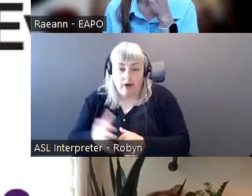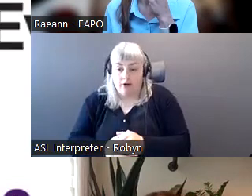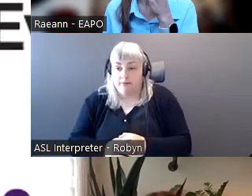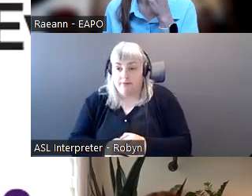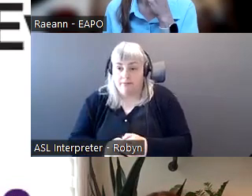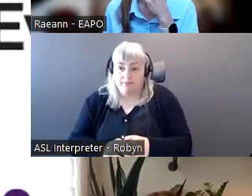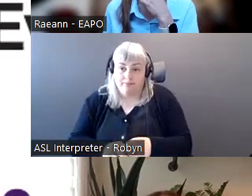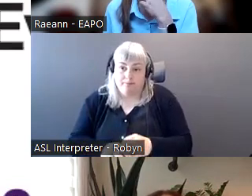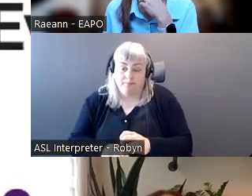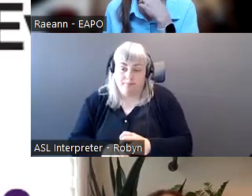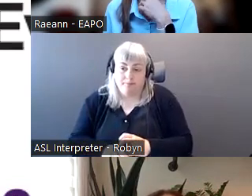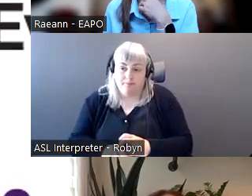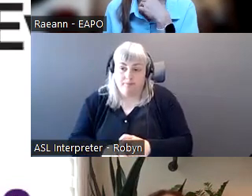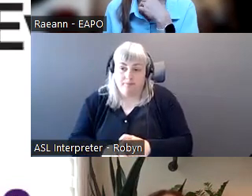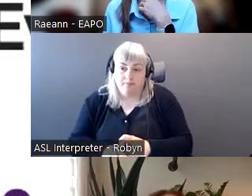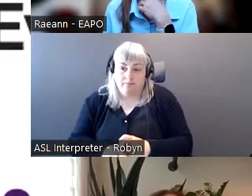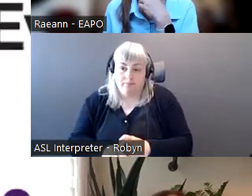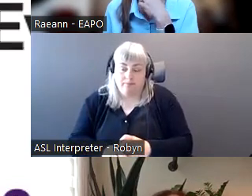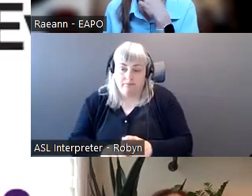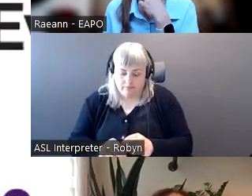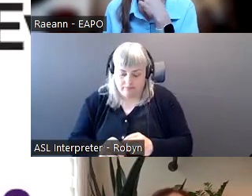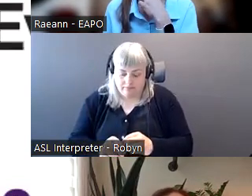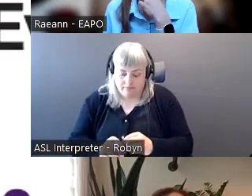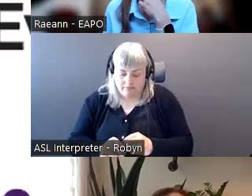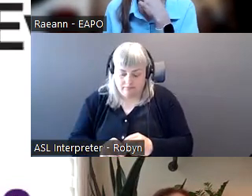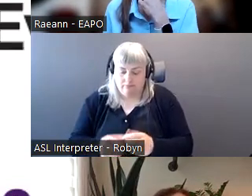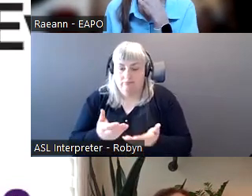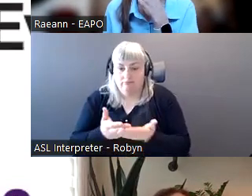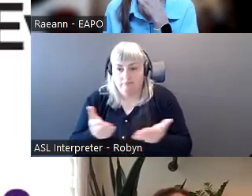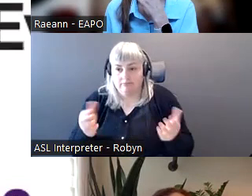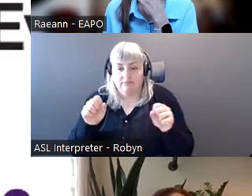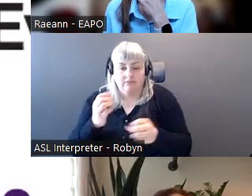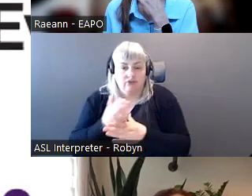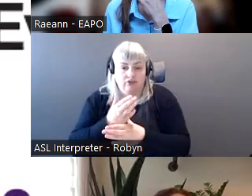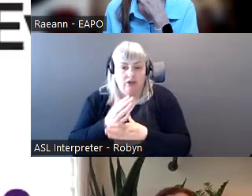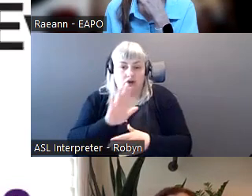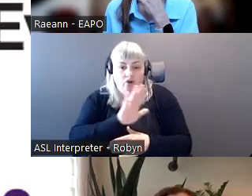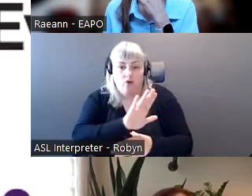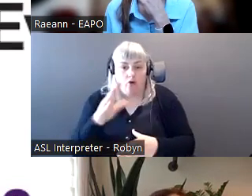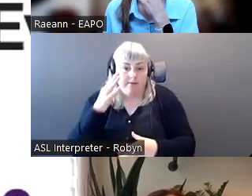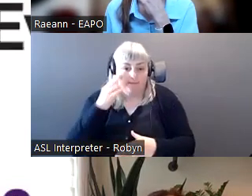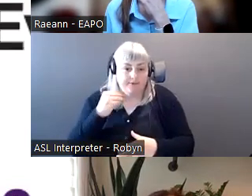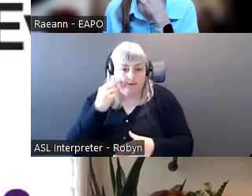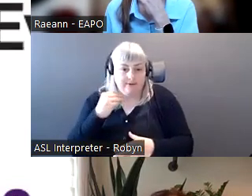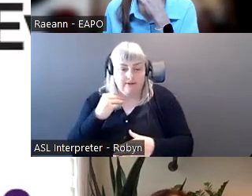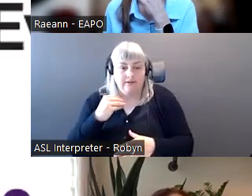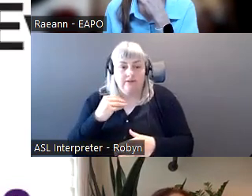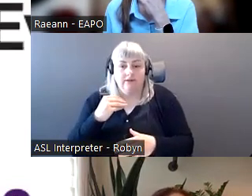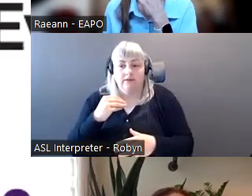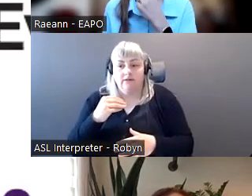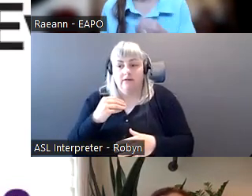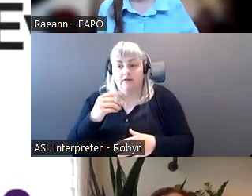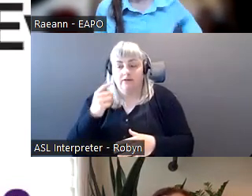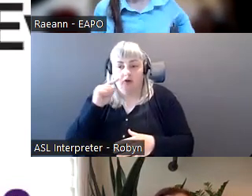Yeah, and I'm really I welcome you to share your experience of doing any of the activities,